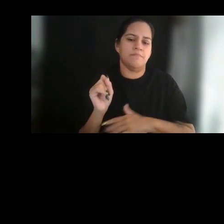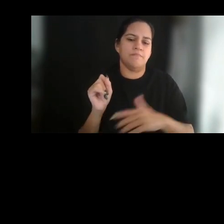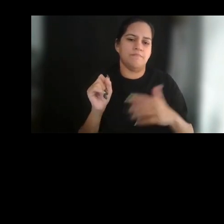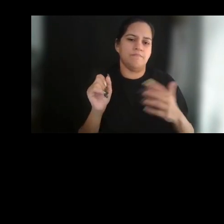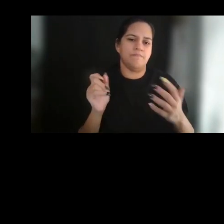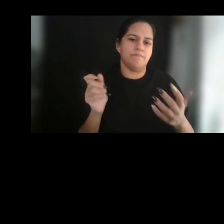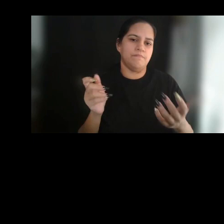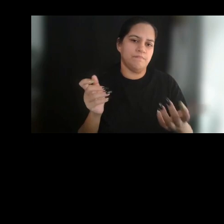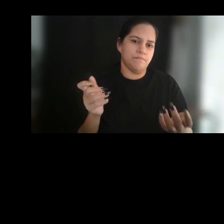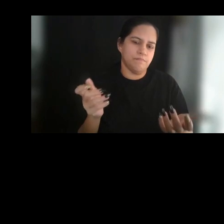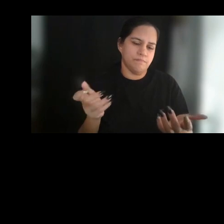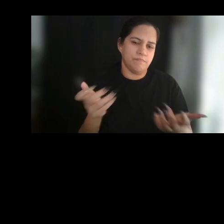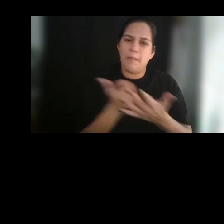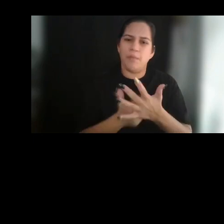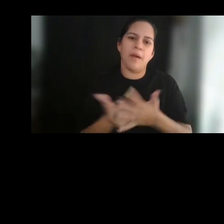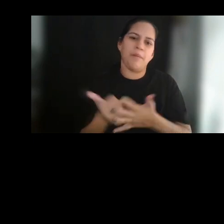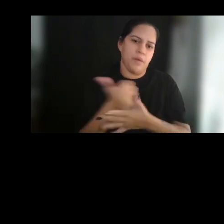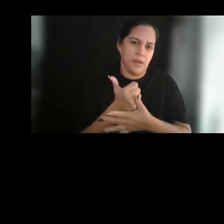primarily free,